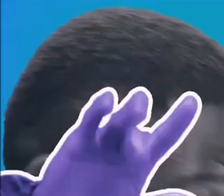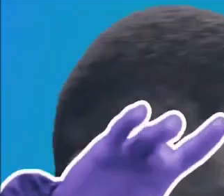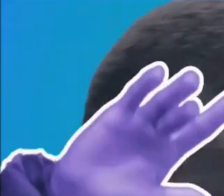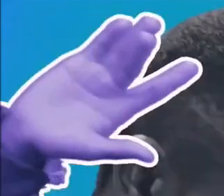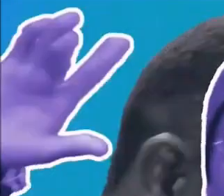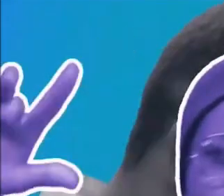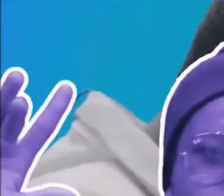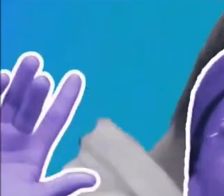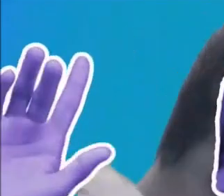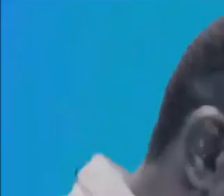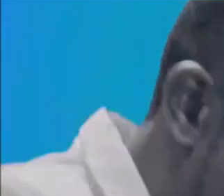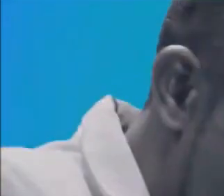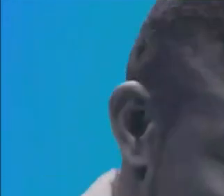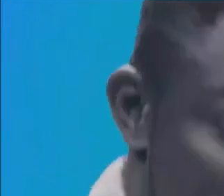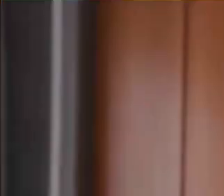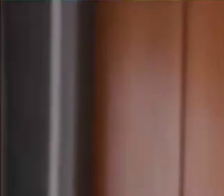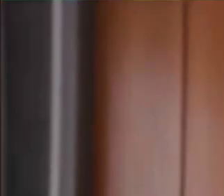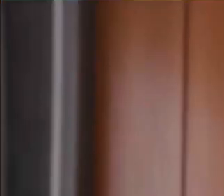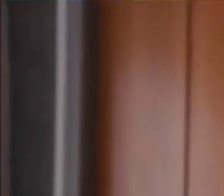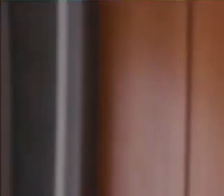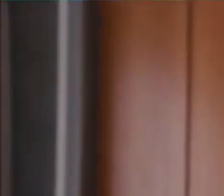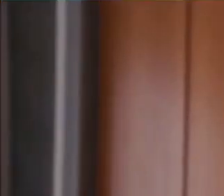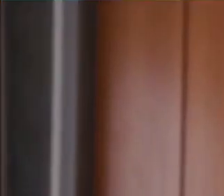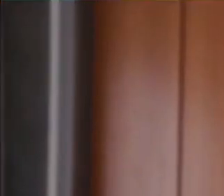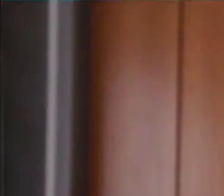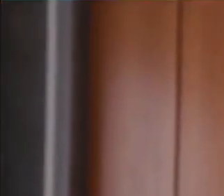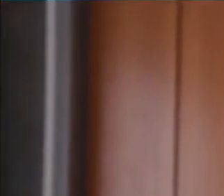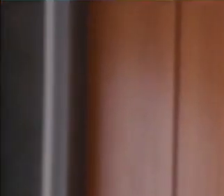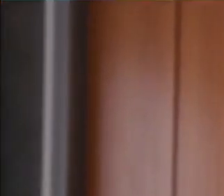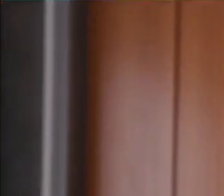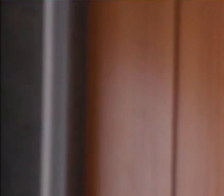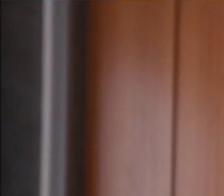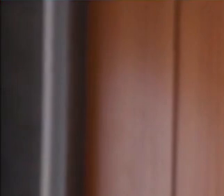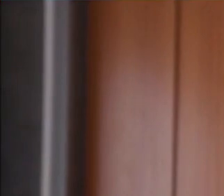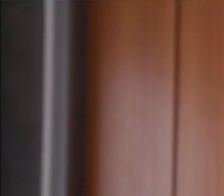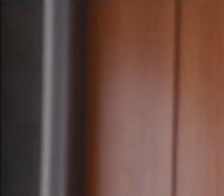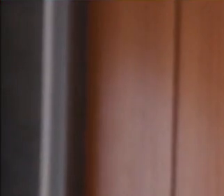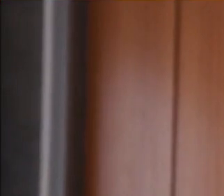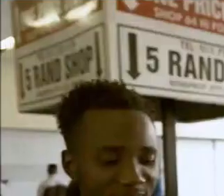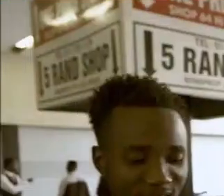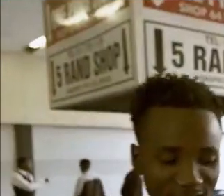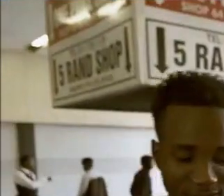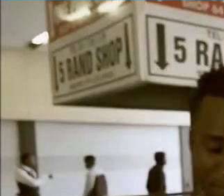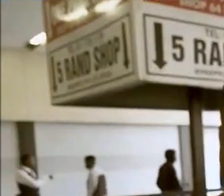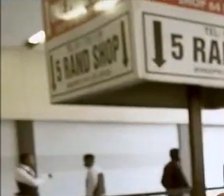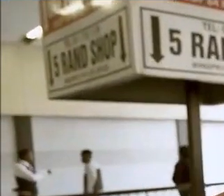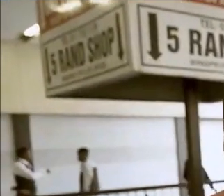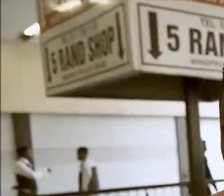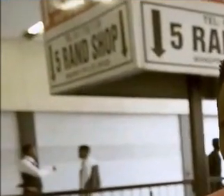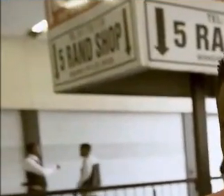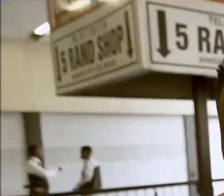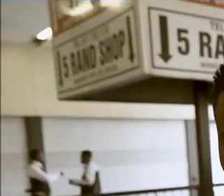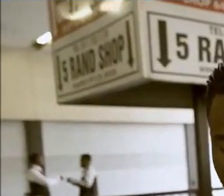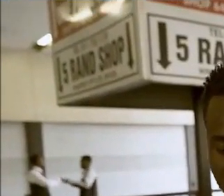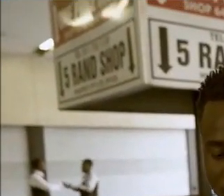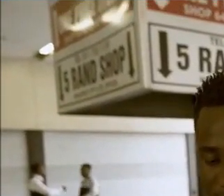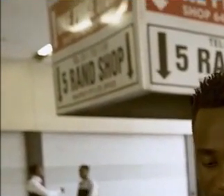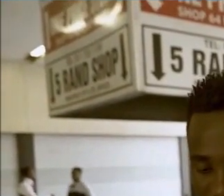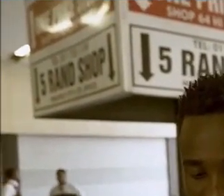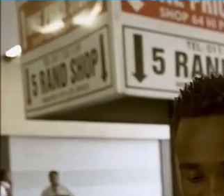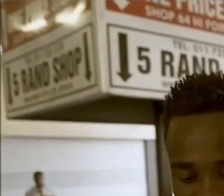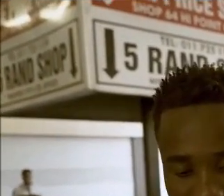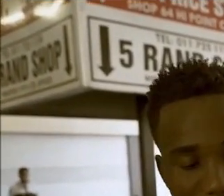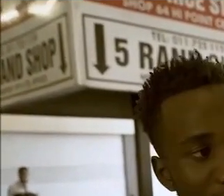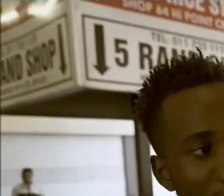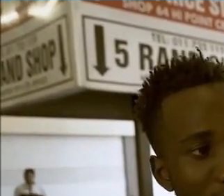We believe the Chukua Selfie campaign can make a big difference, especially for testing men in HIV. Our user insights in